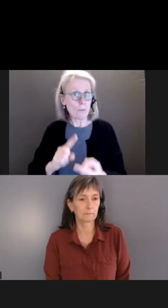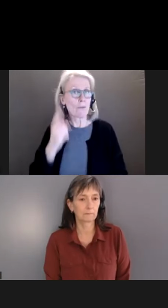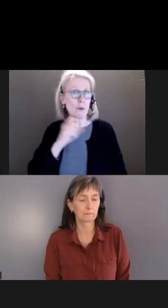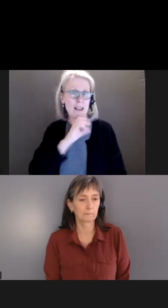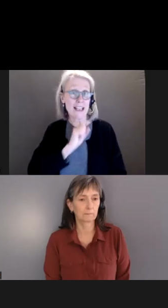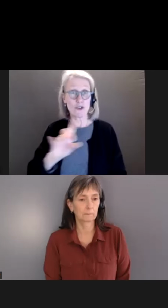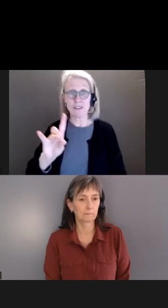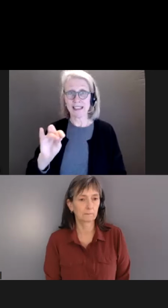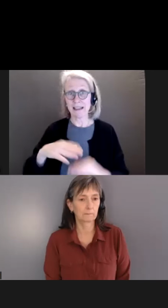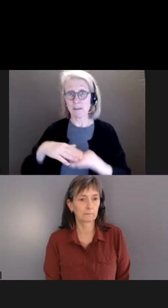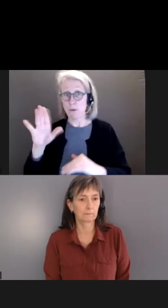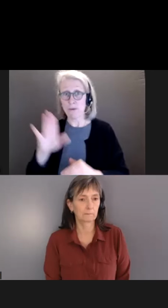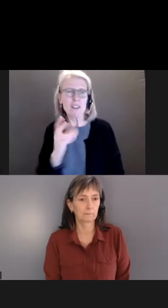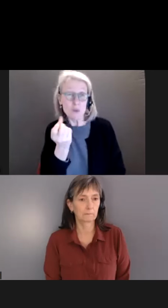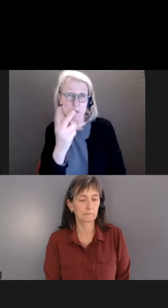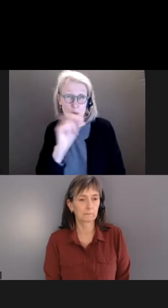and over by 12%.